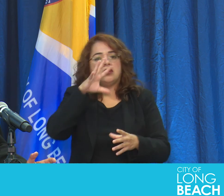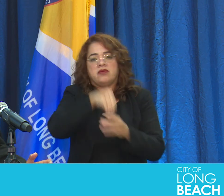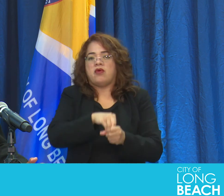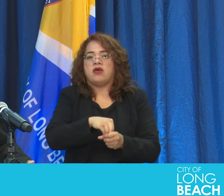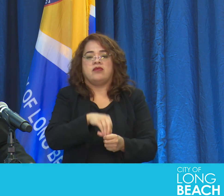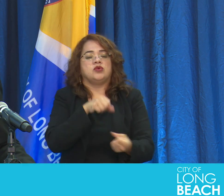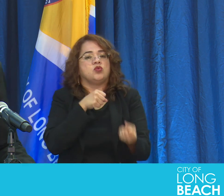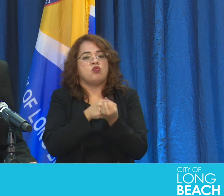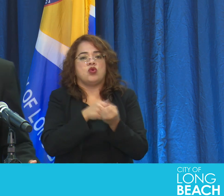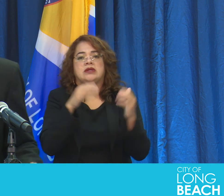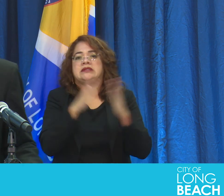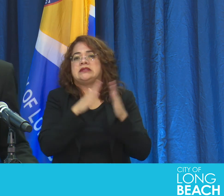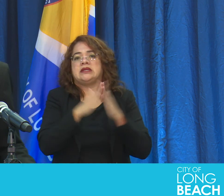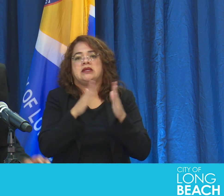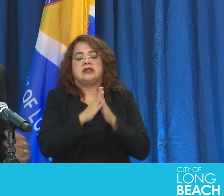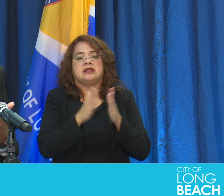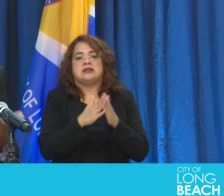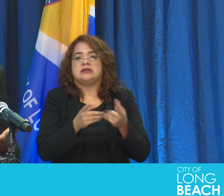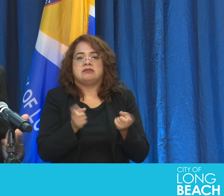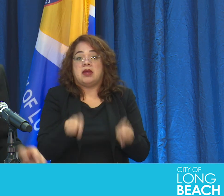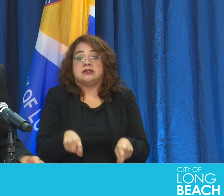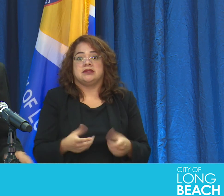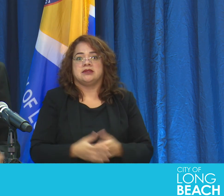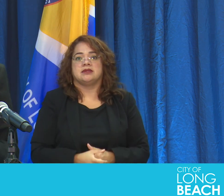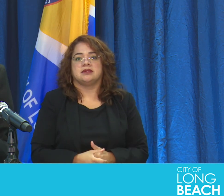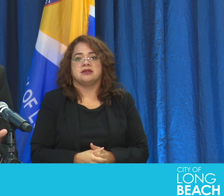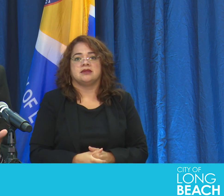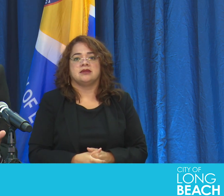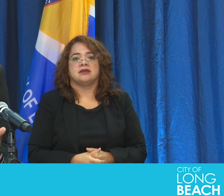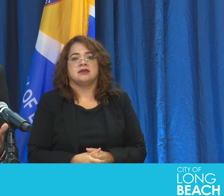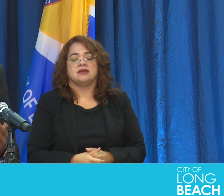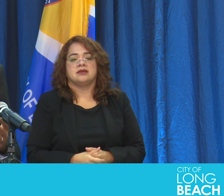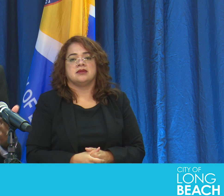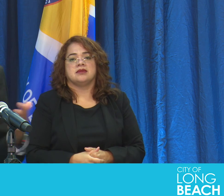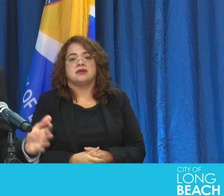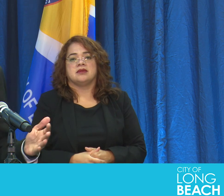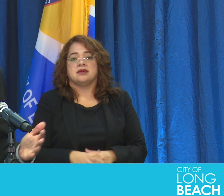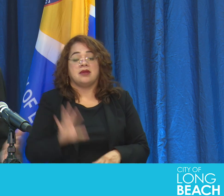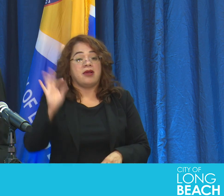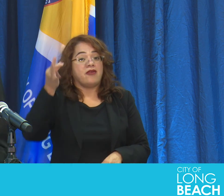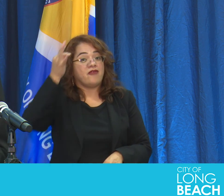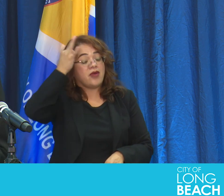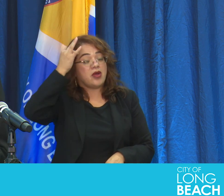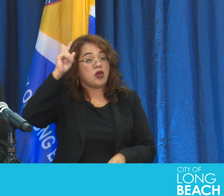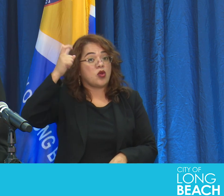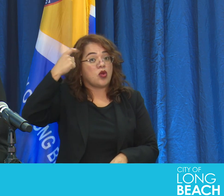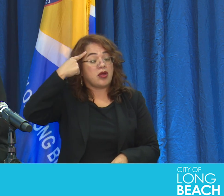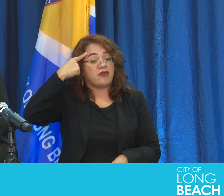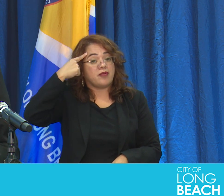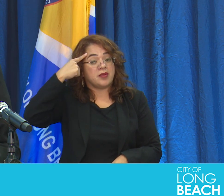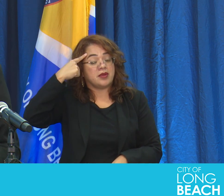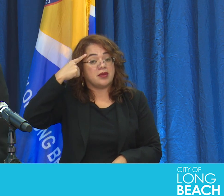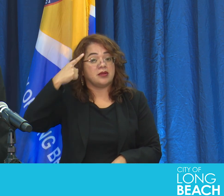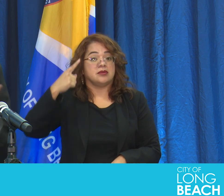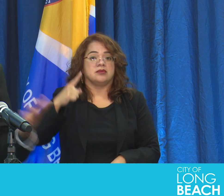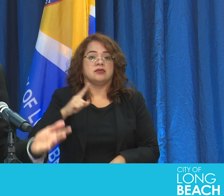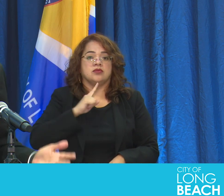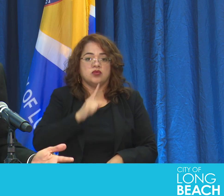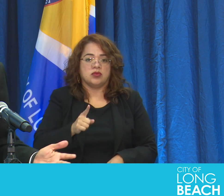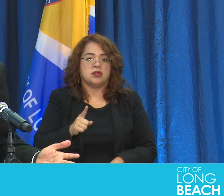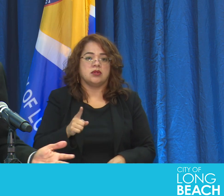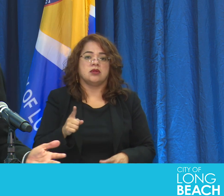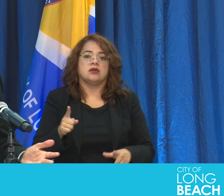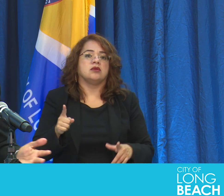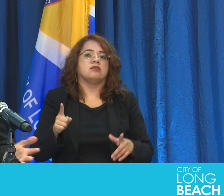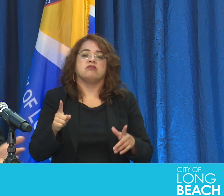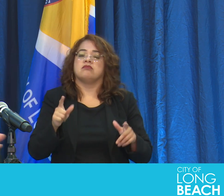cities. It is, at the end of the day, right now, the federal government is grossly